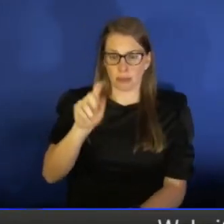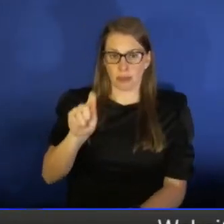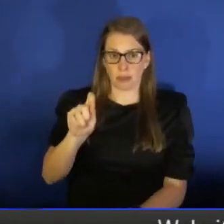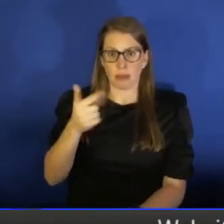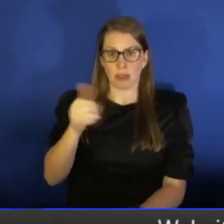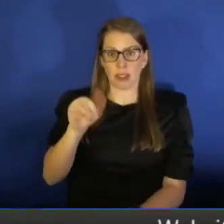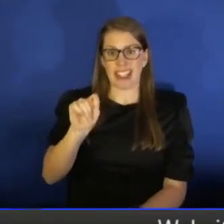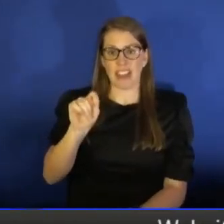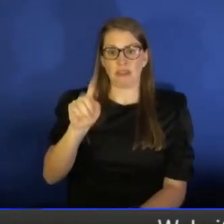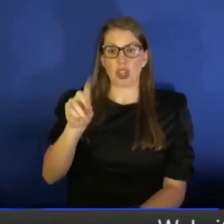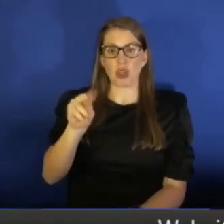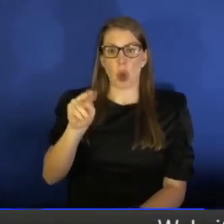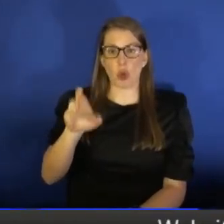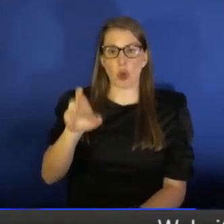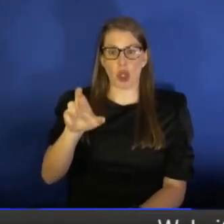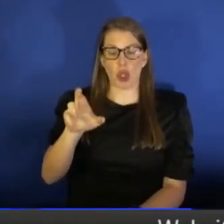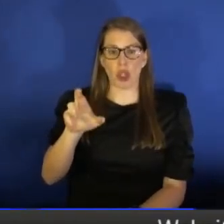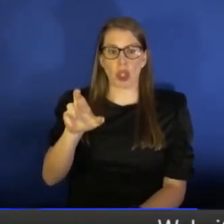giftdonor,